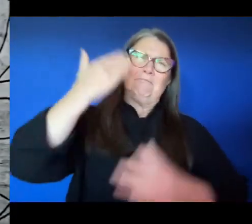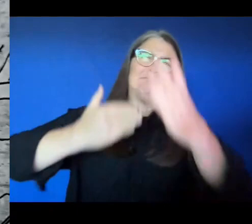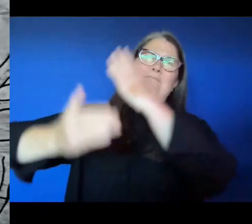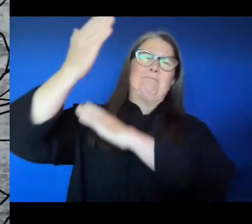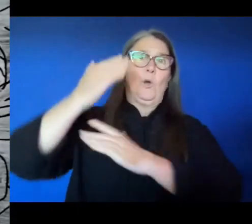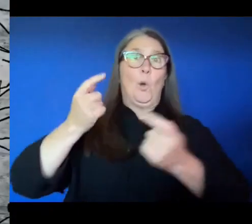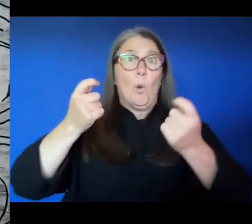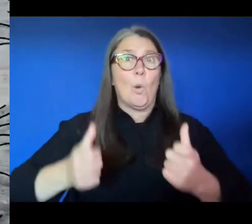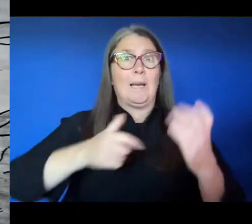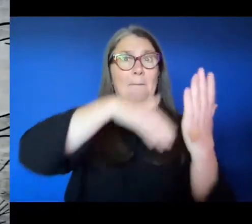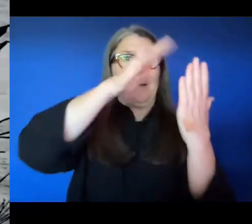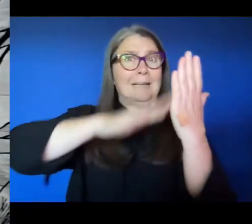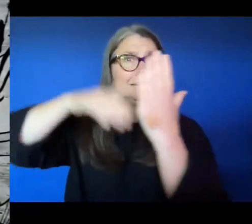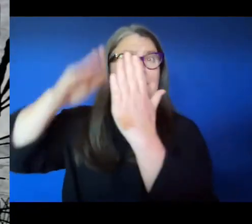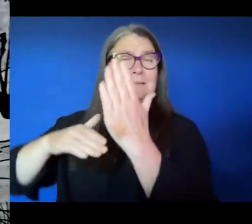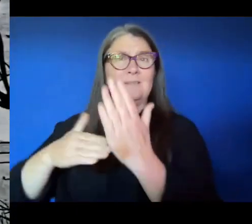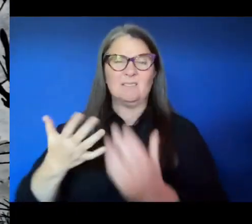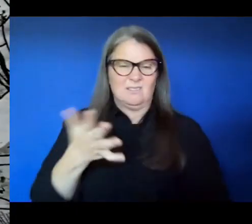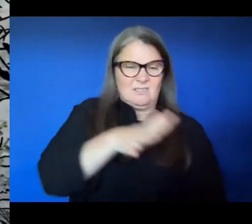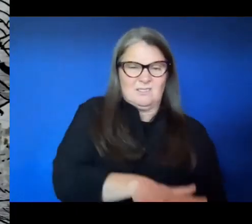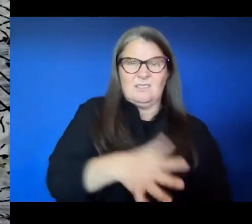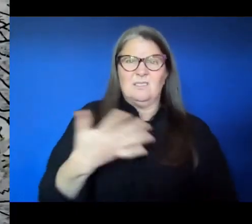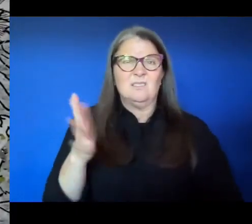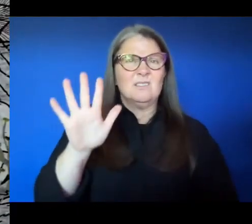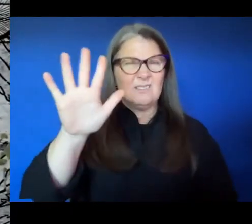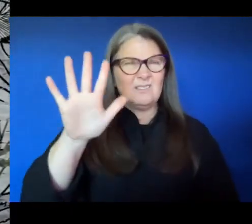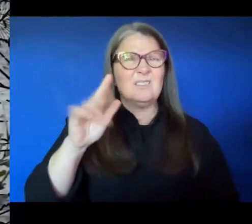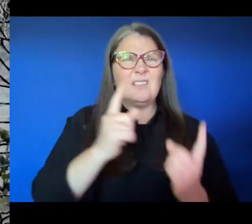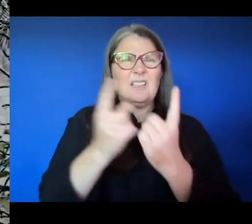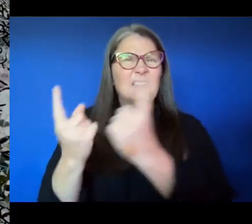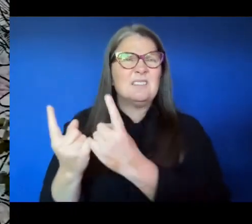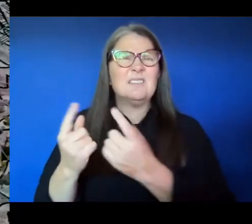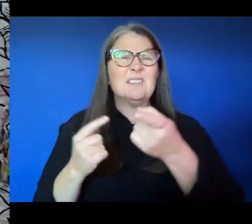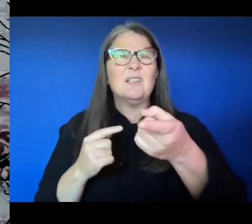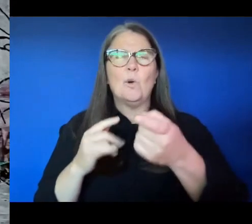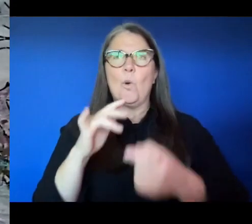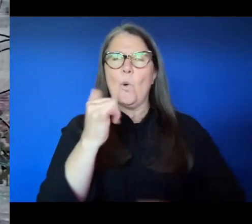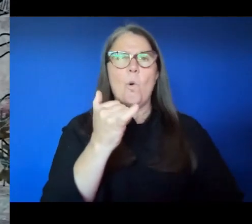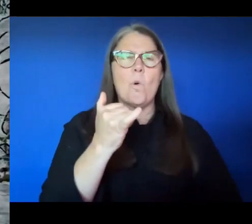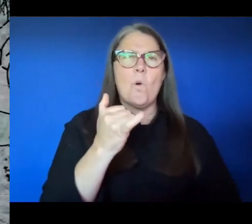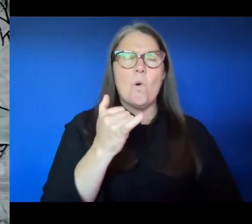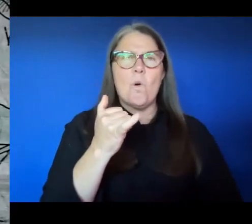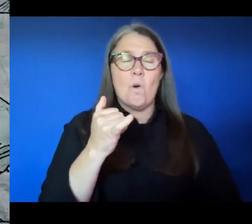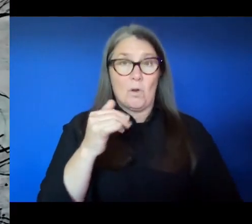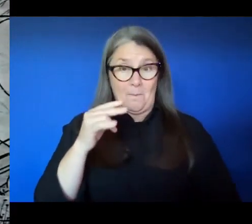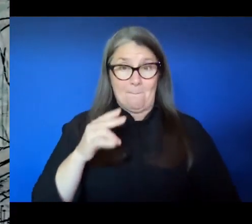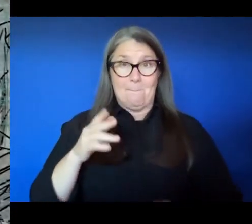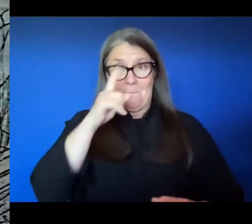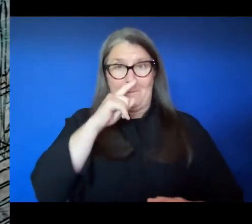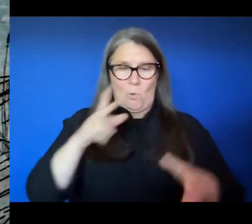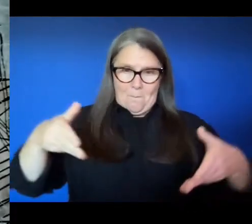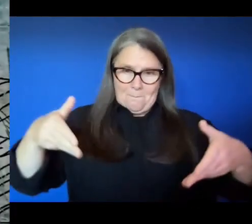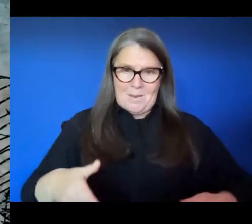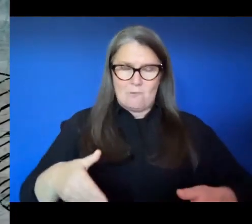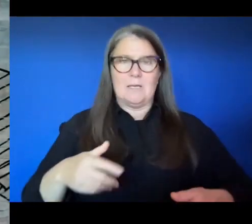ancestors' bones would be ochred, wrapped in bark, placed in chambers with stones on top. And I spoke